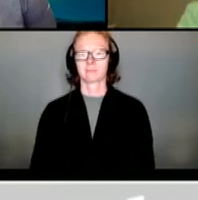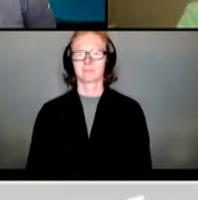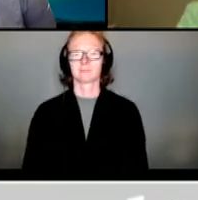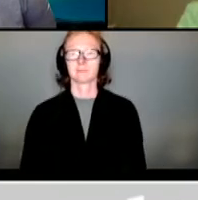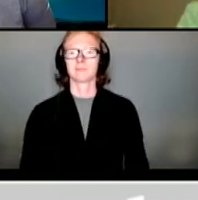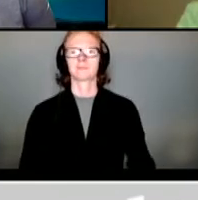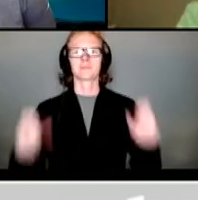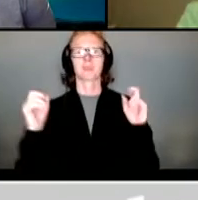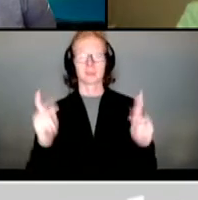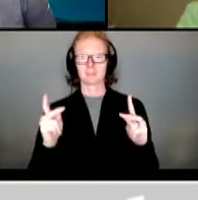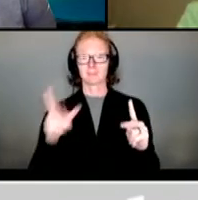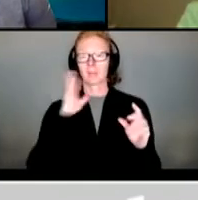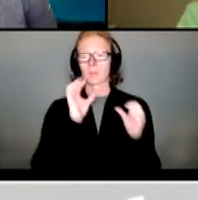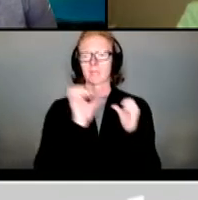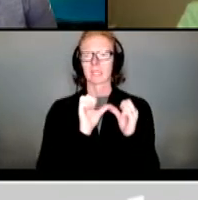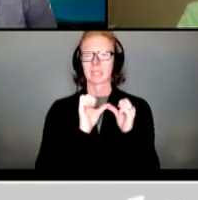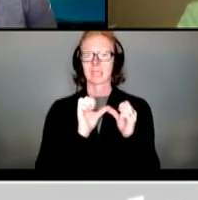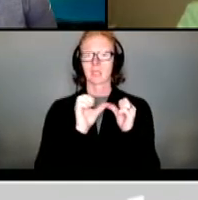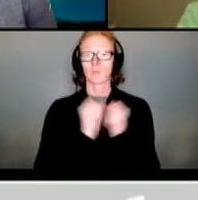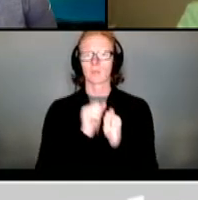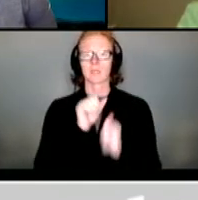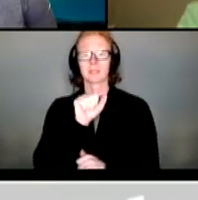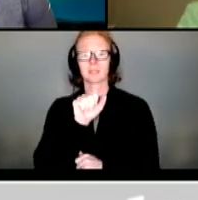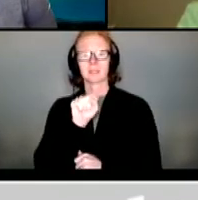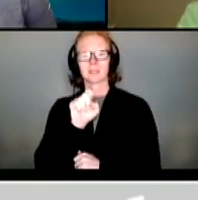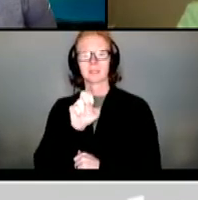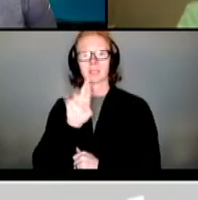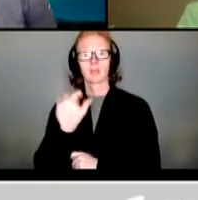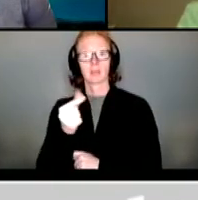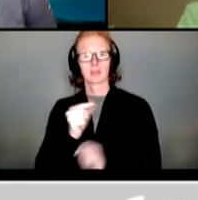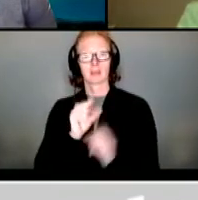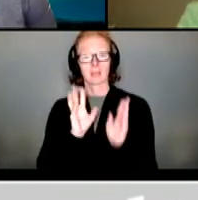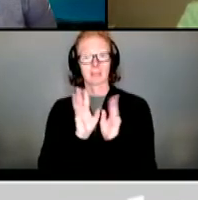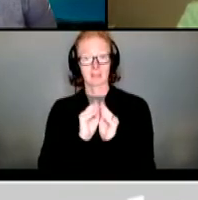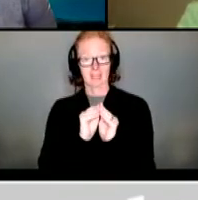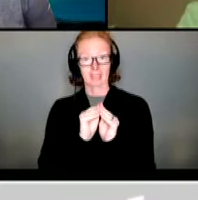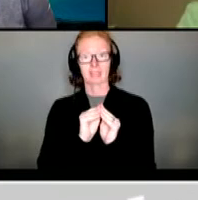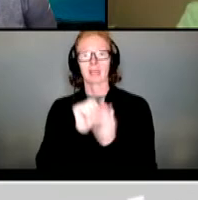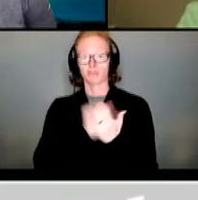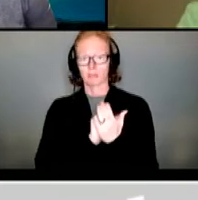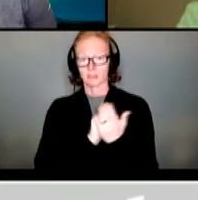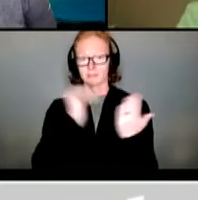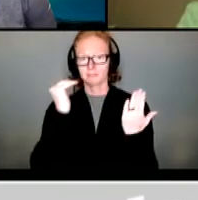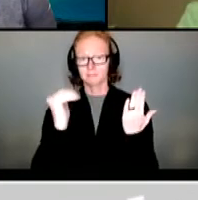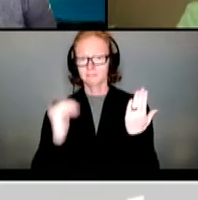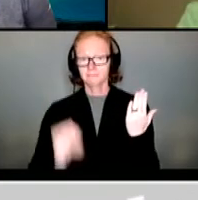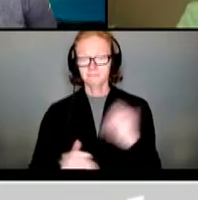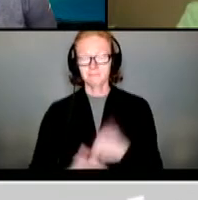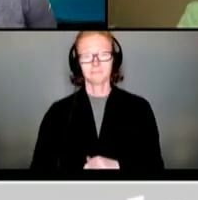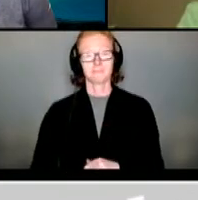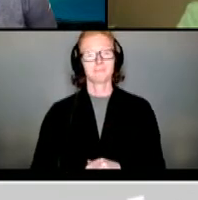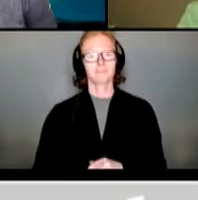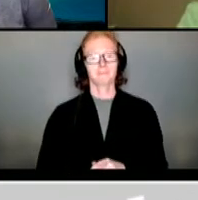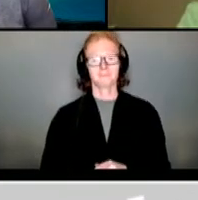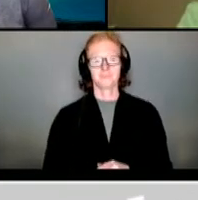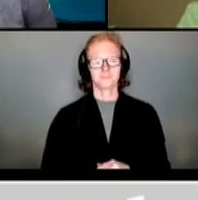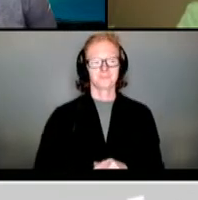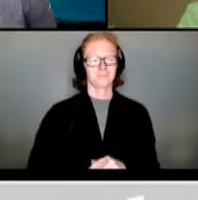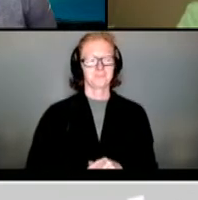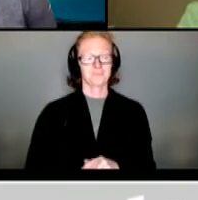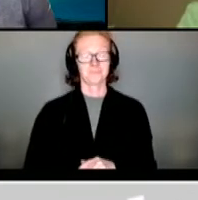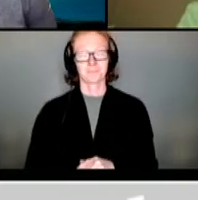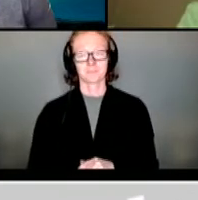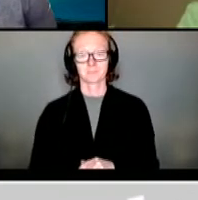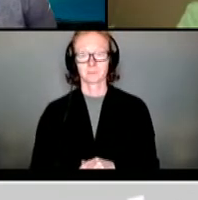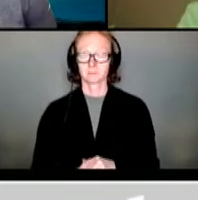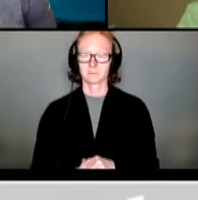Okay, then I will continue with the steering committee piece in the agenda. So I would like to ask, I